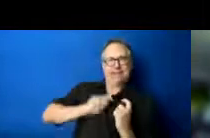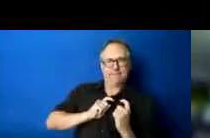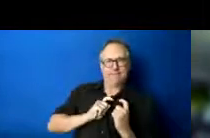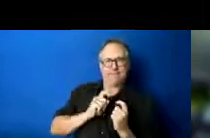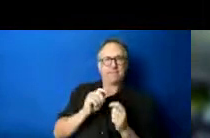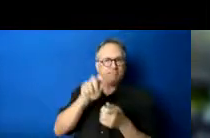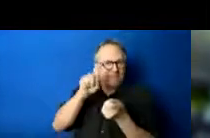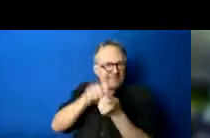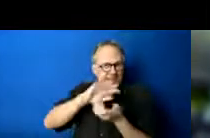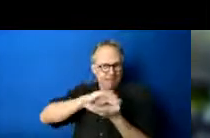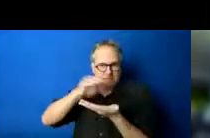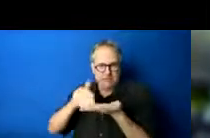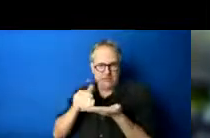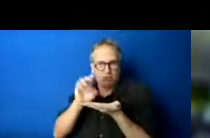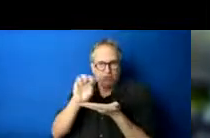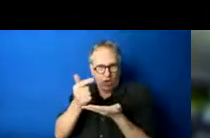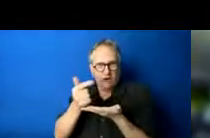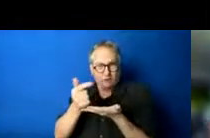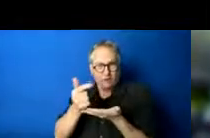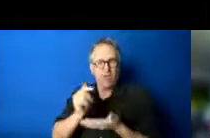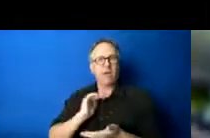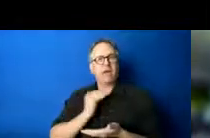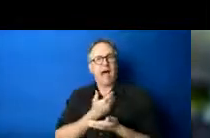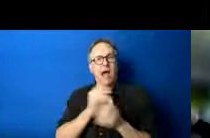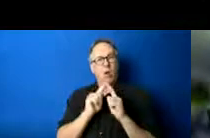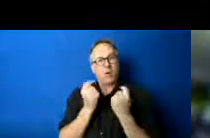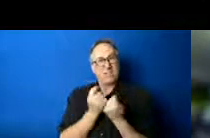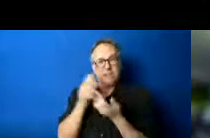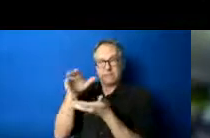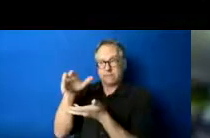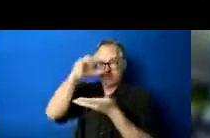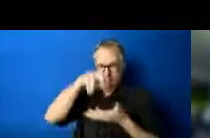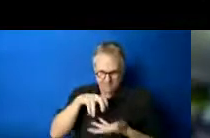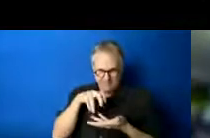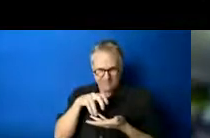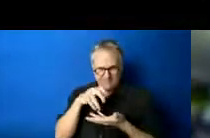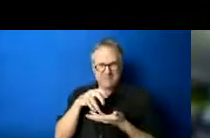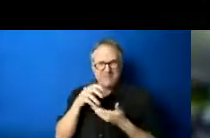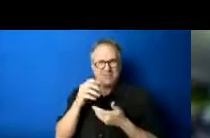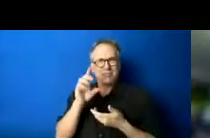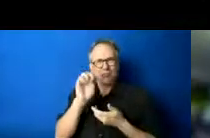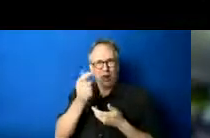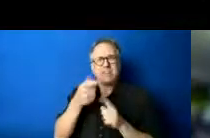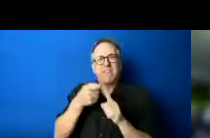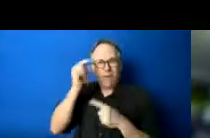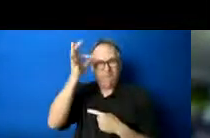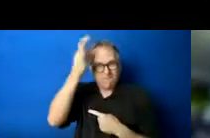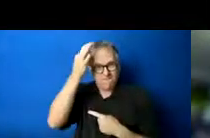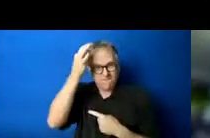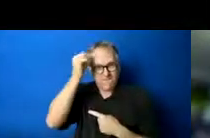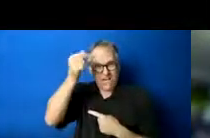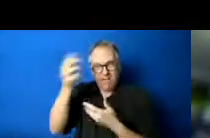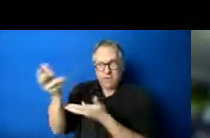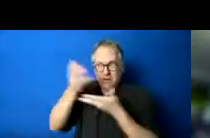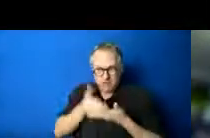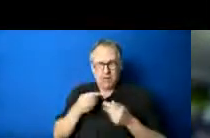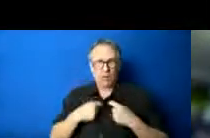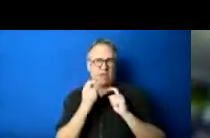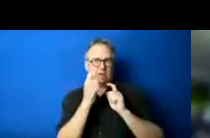And what we do, our team, is we take that basket of drugs coming in from the federal government and we distribute them